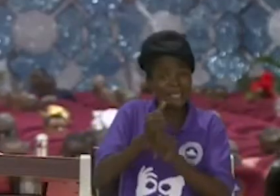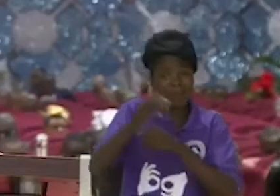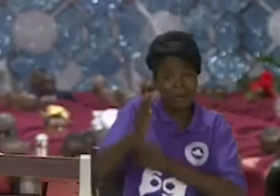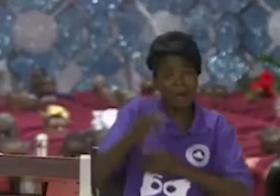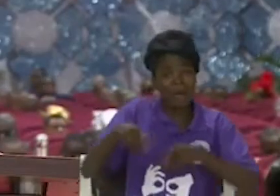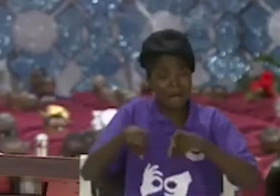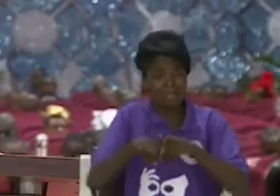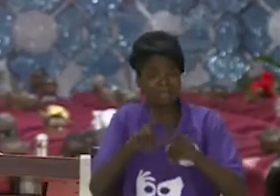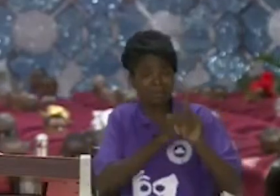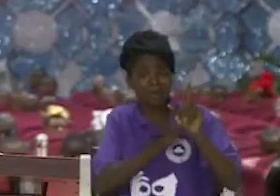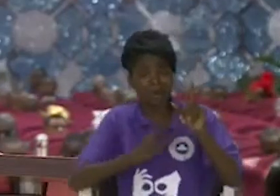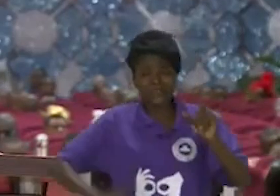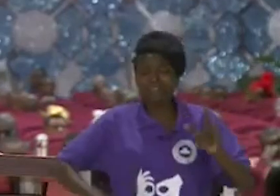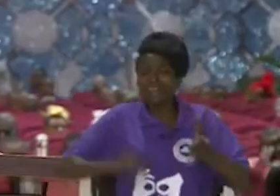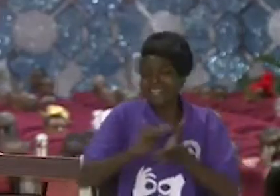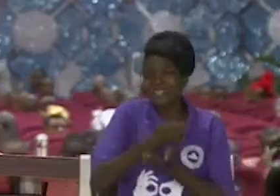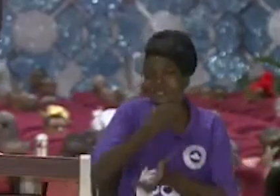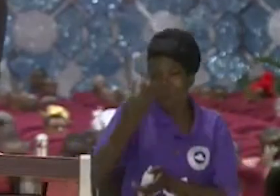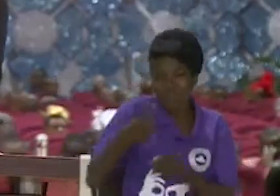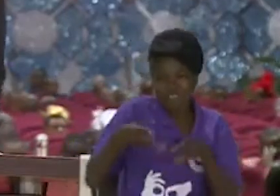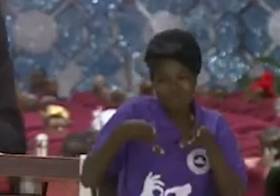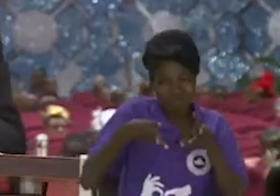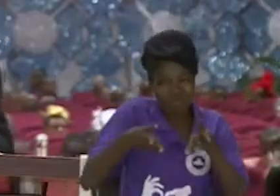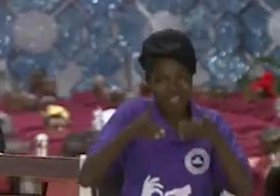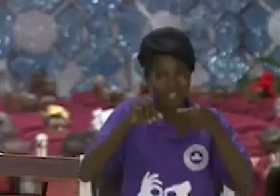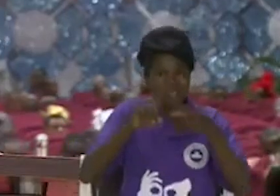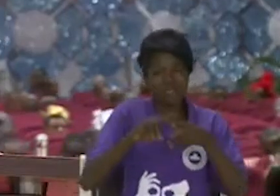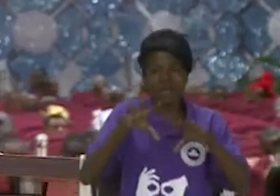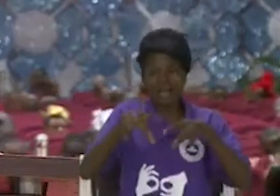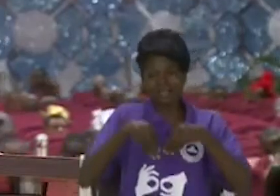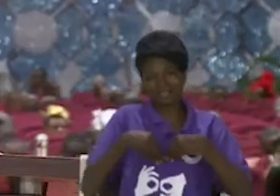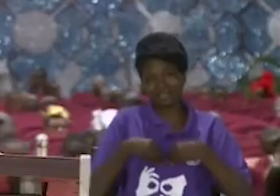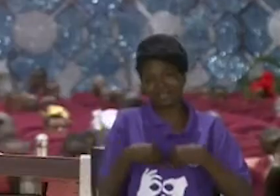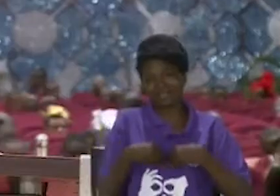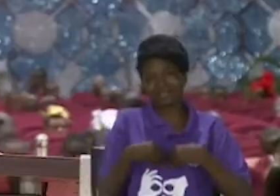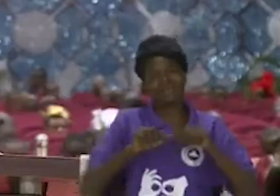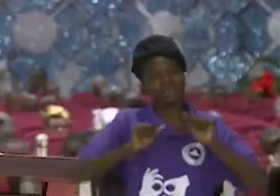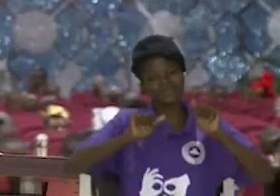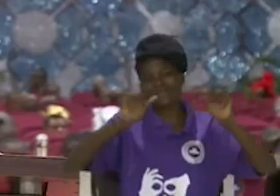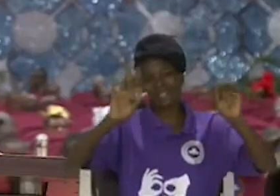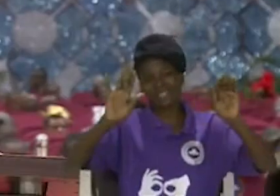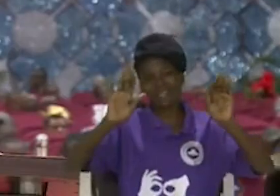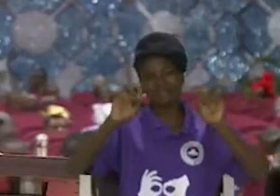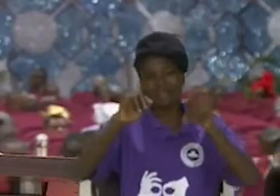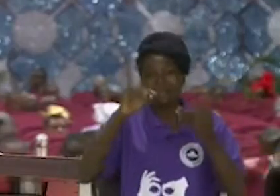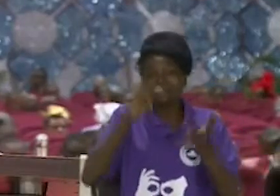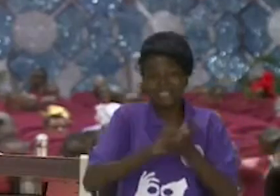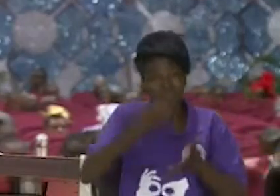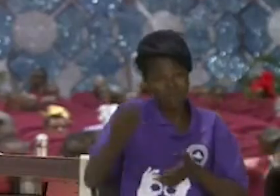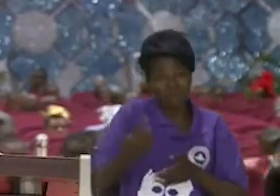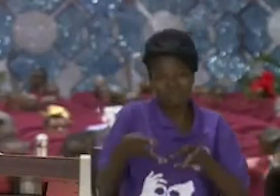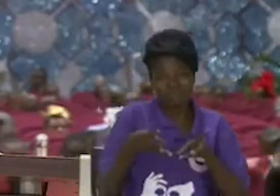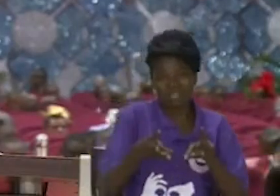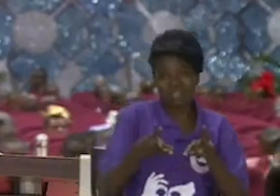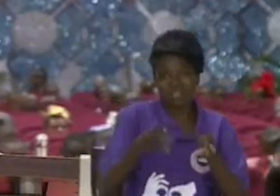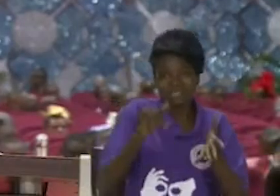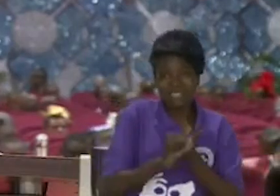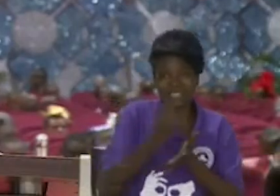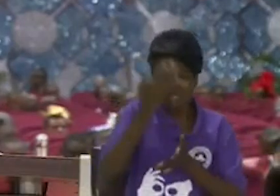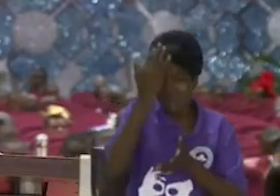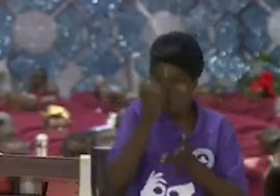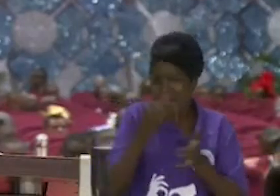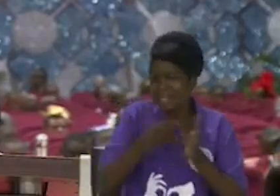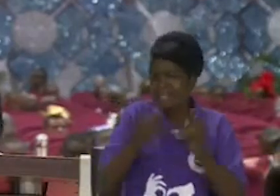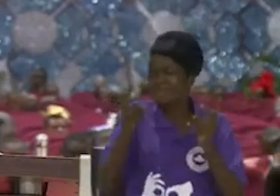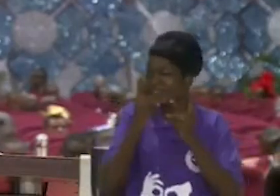only way to affirm your allegiance. To affirm your allegiance. That is why it is important